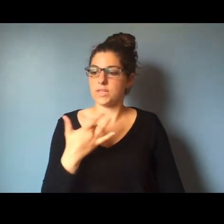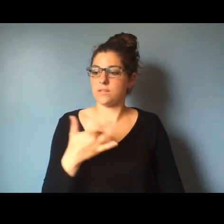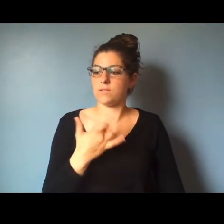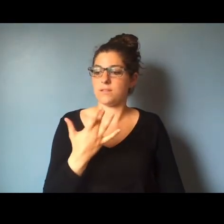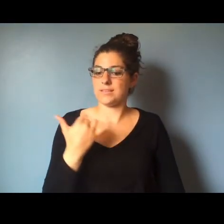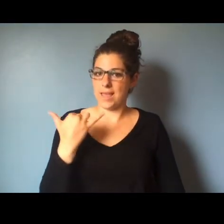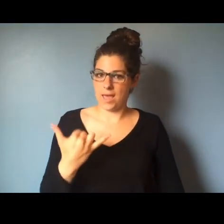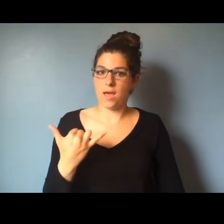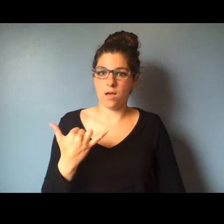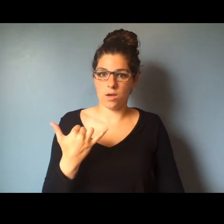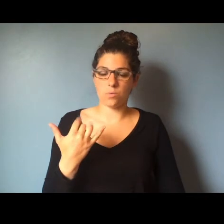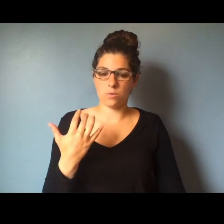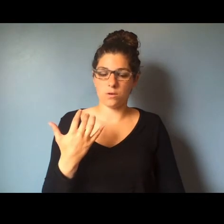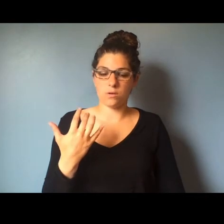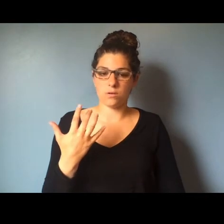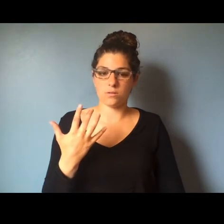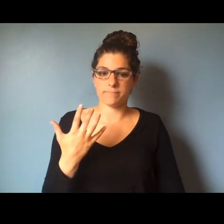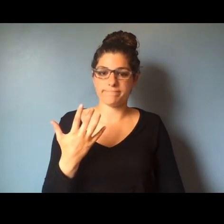now